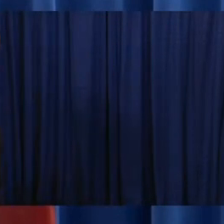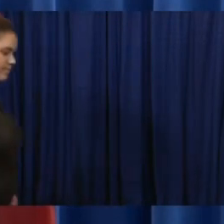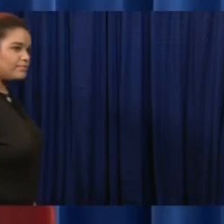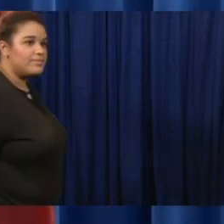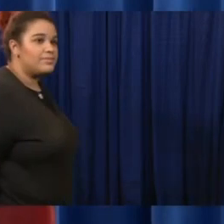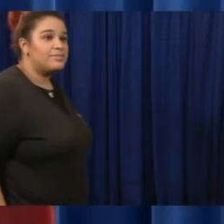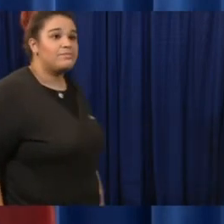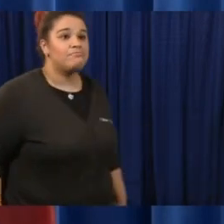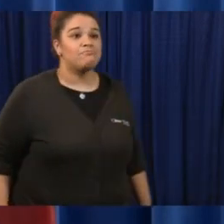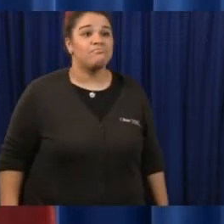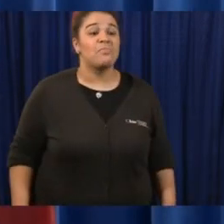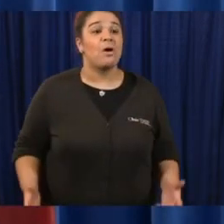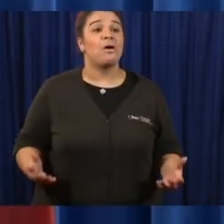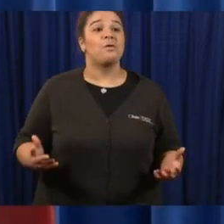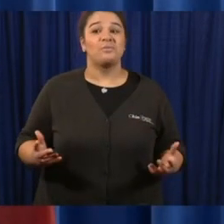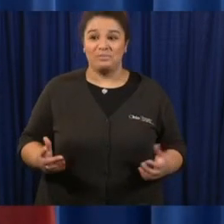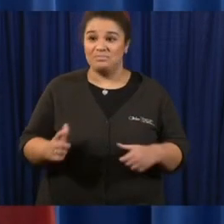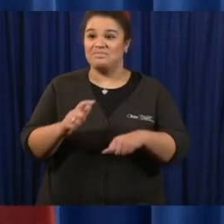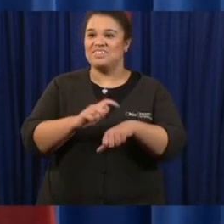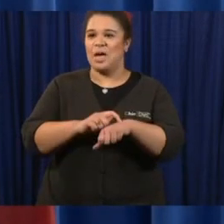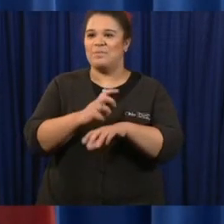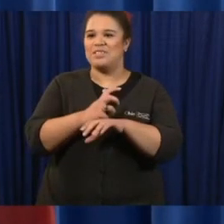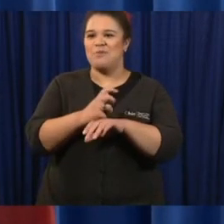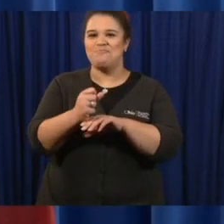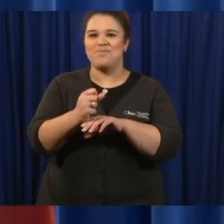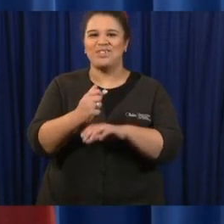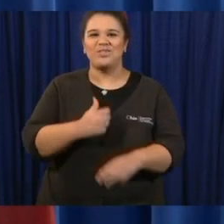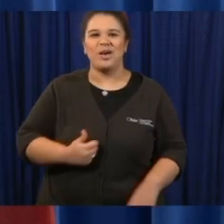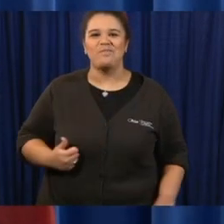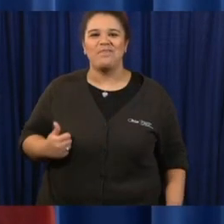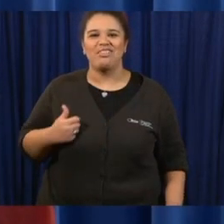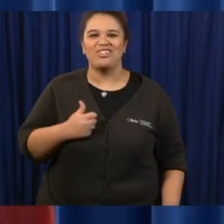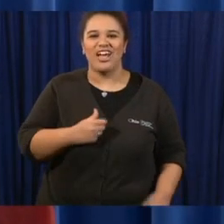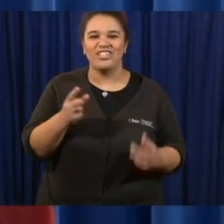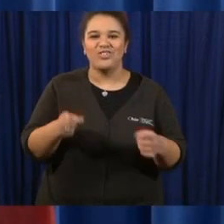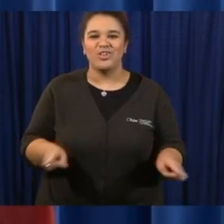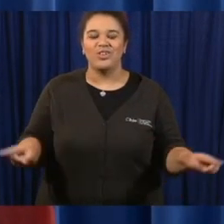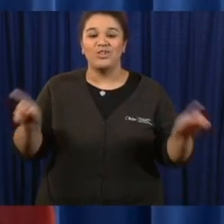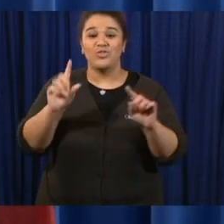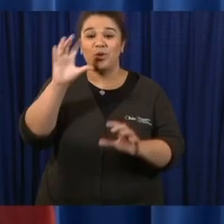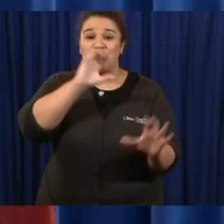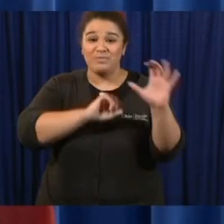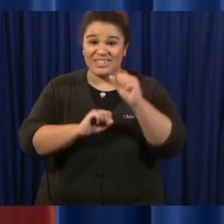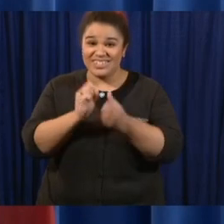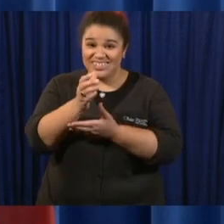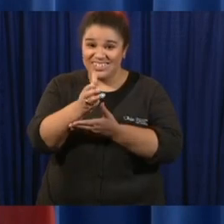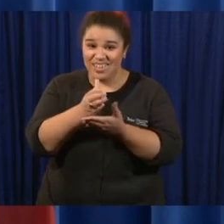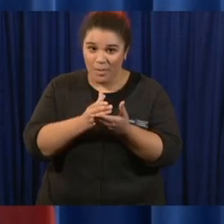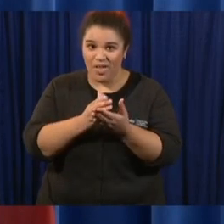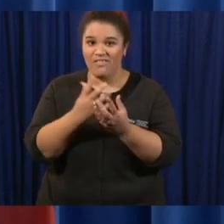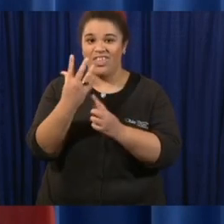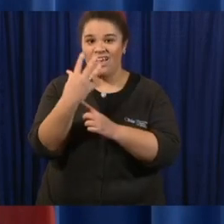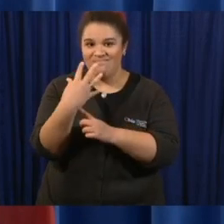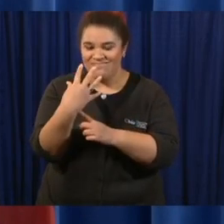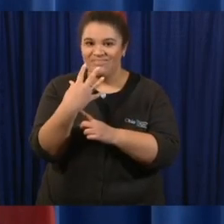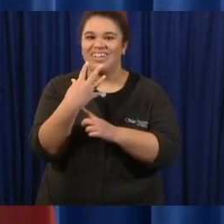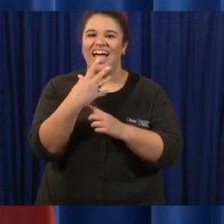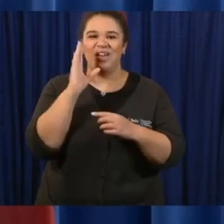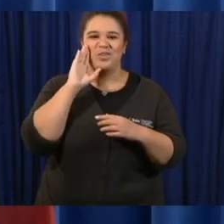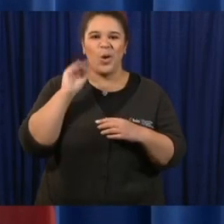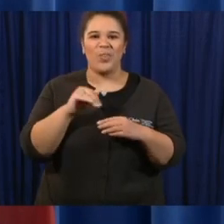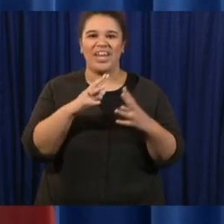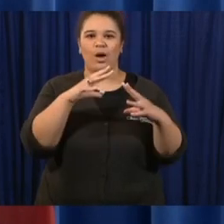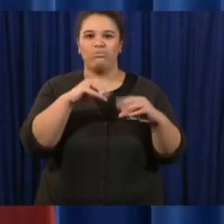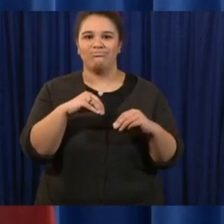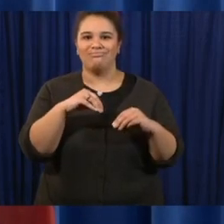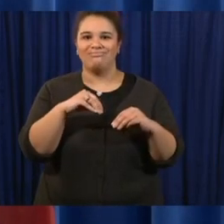I see our time is about up. Again, I apologize for the interruption for those of you on TV, and I'm sorry we